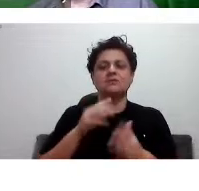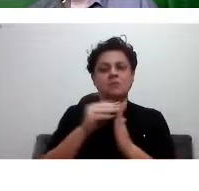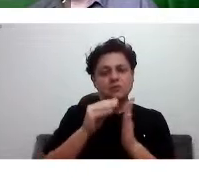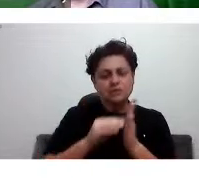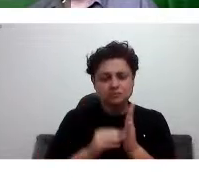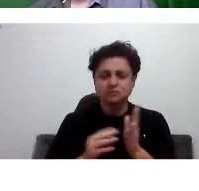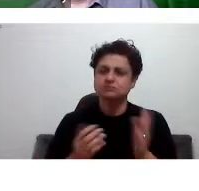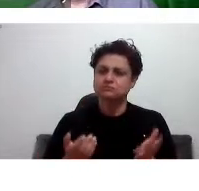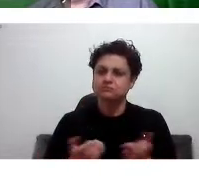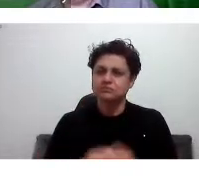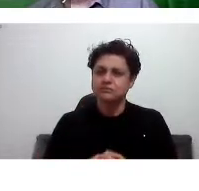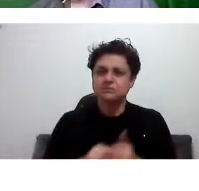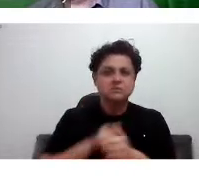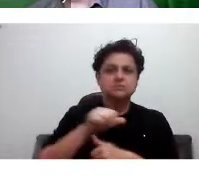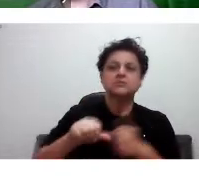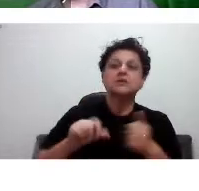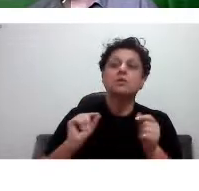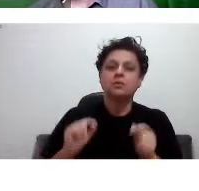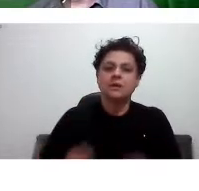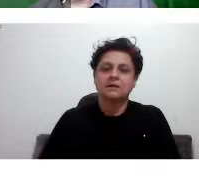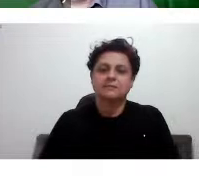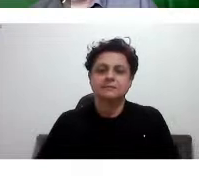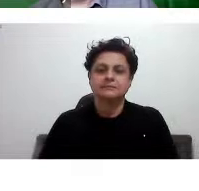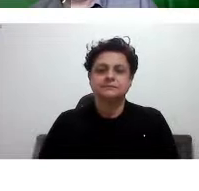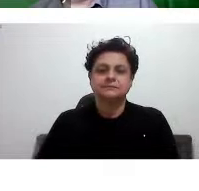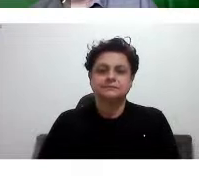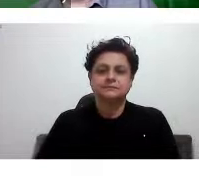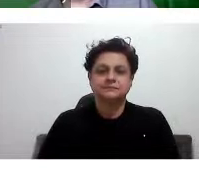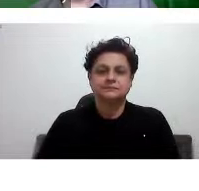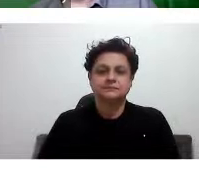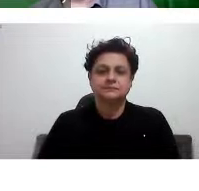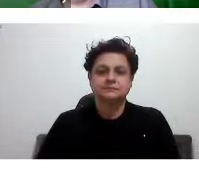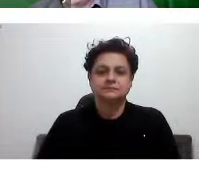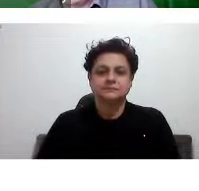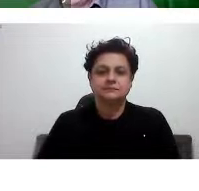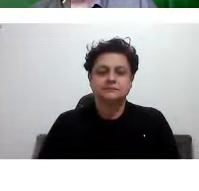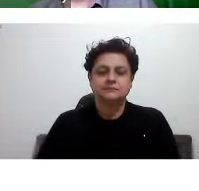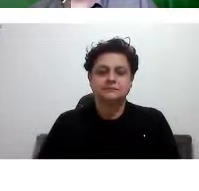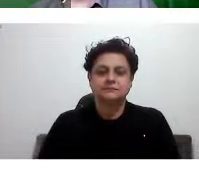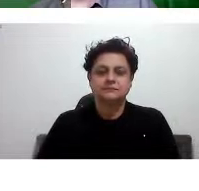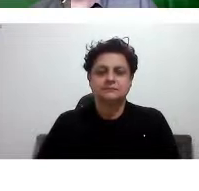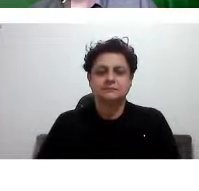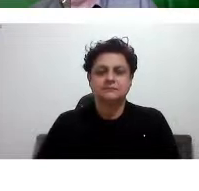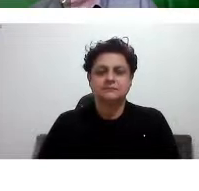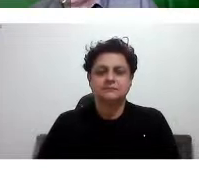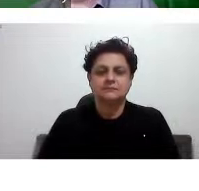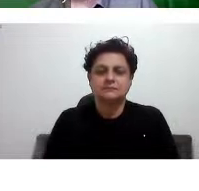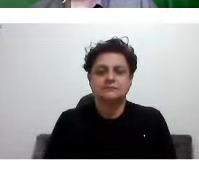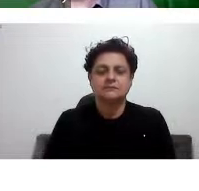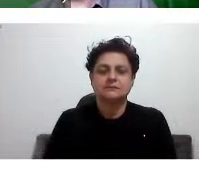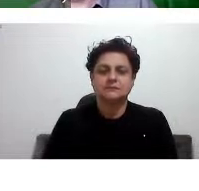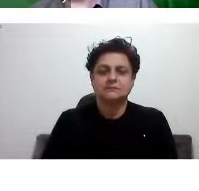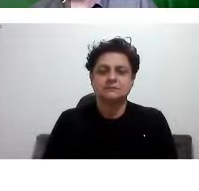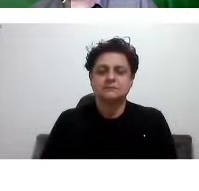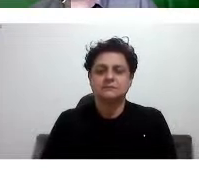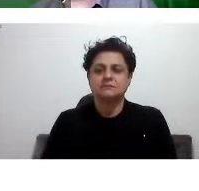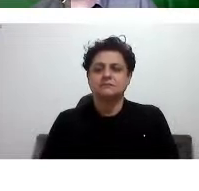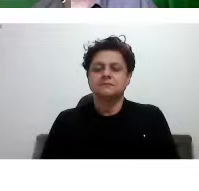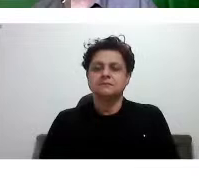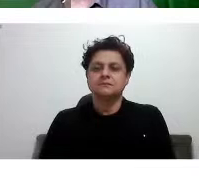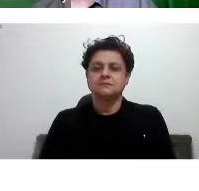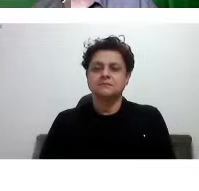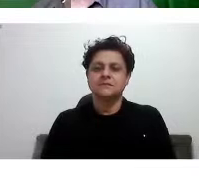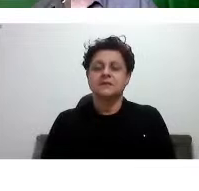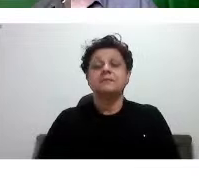inclusive, to differentiate for some of the students, which by now you should know very well in your